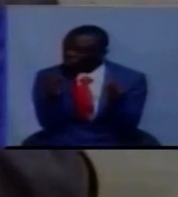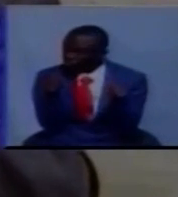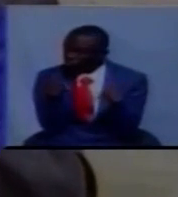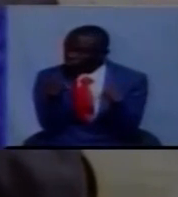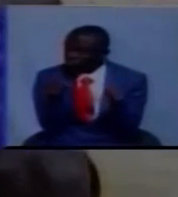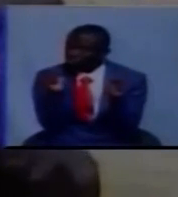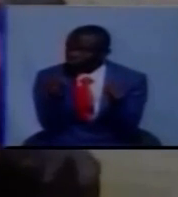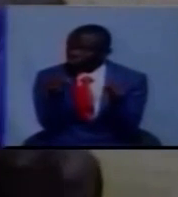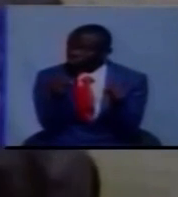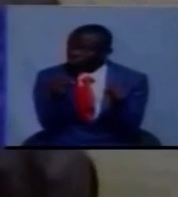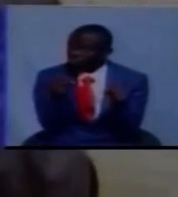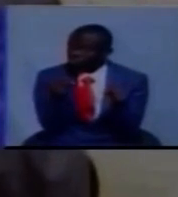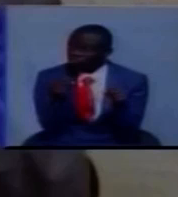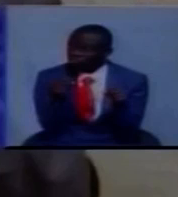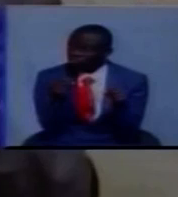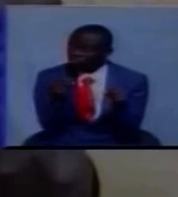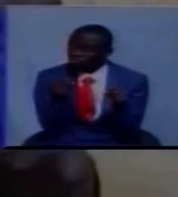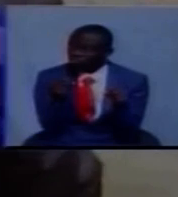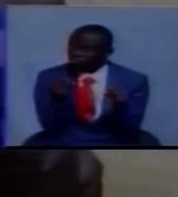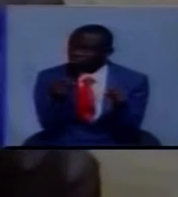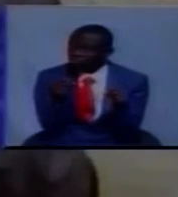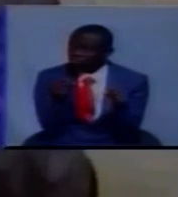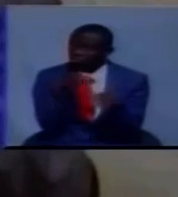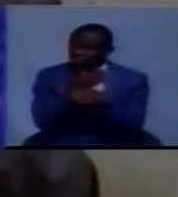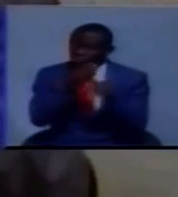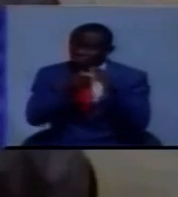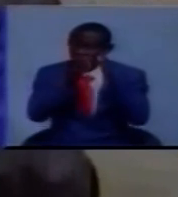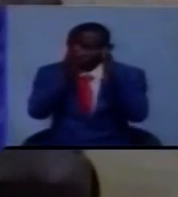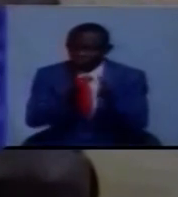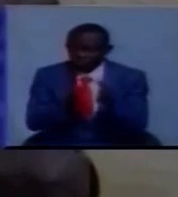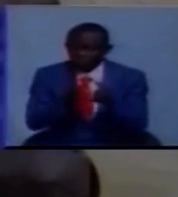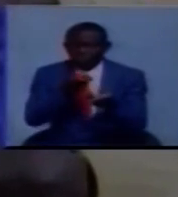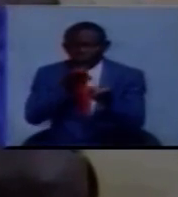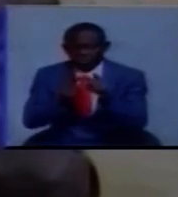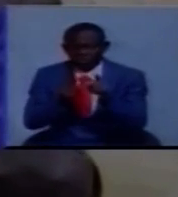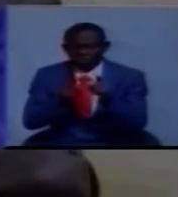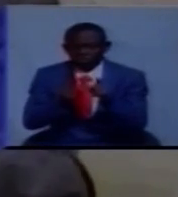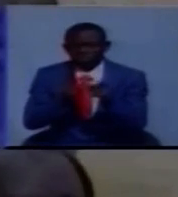Where will you get contractor A comes here, contractor B comes to do this? They will mess up. There is